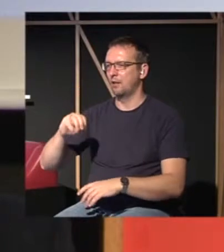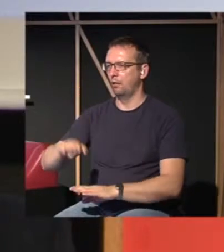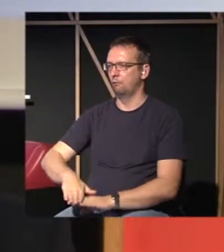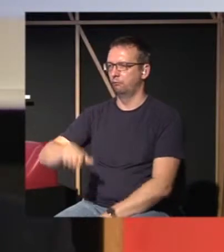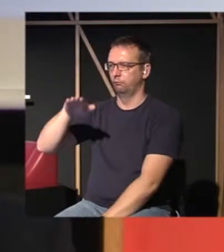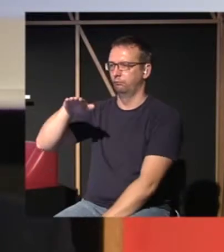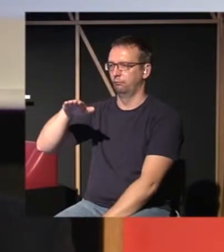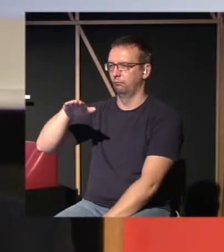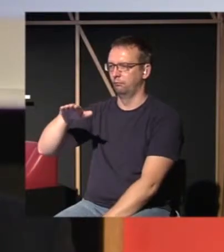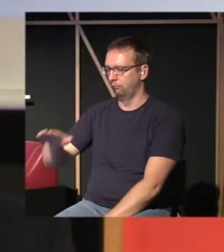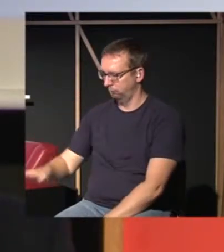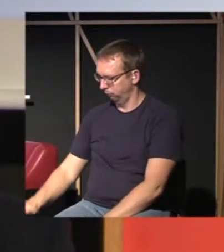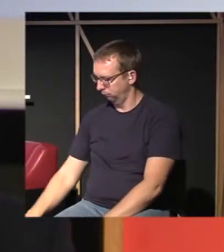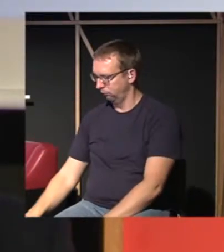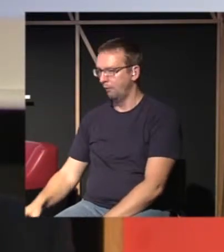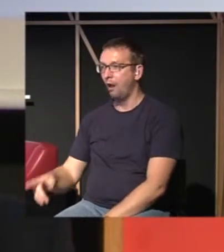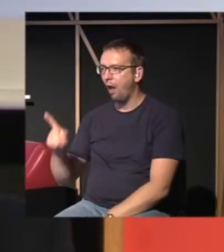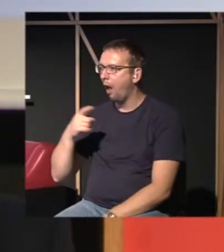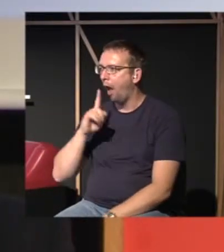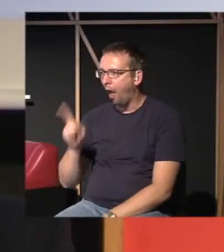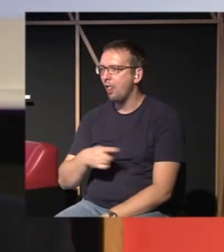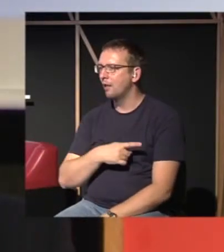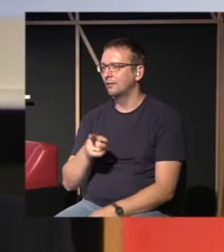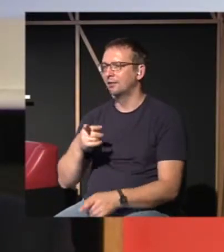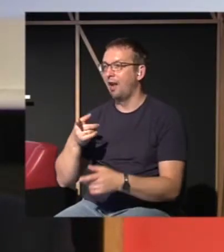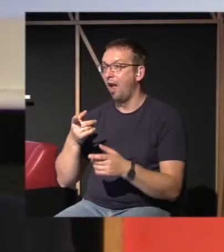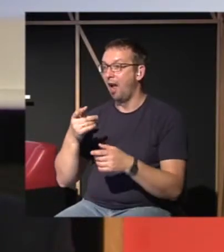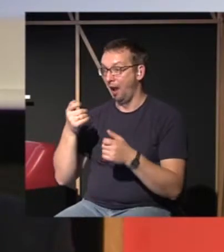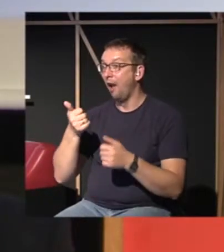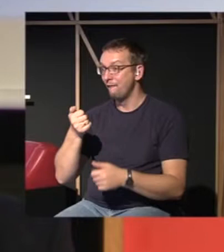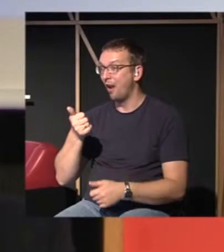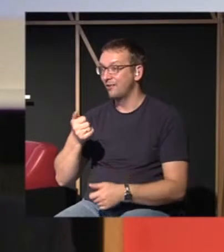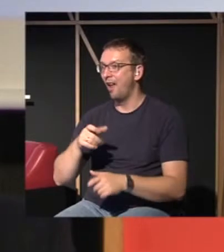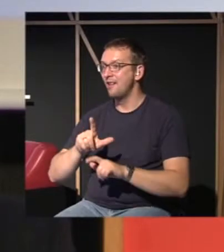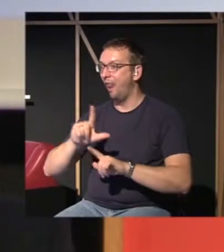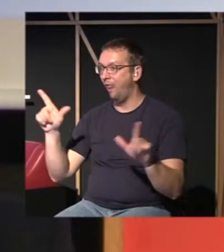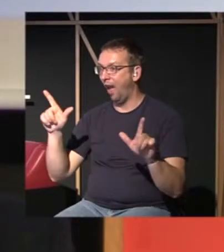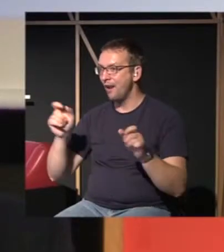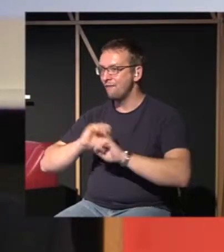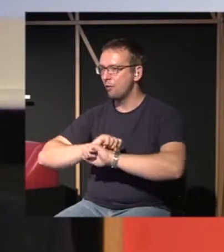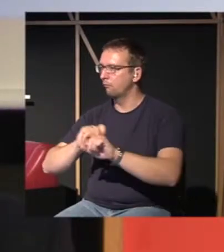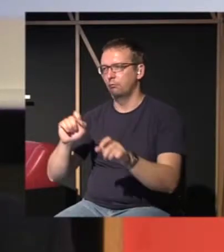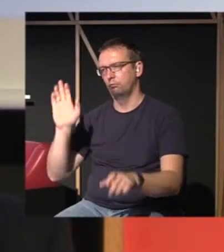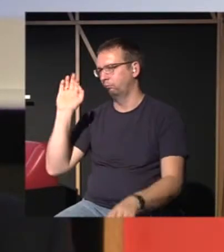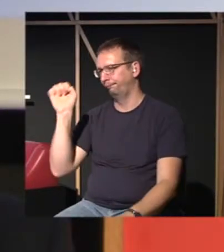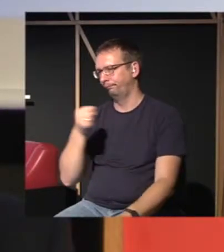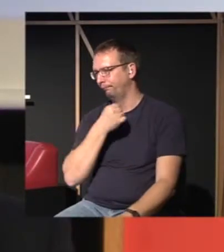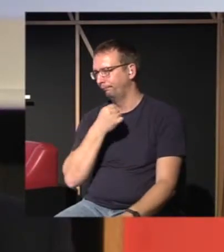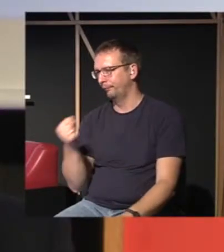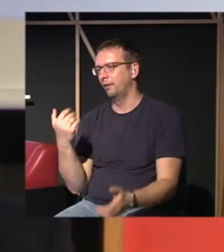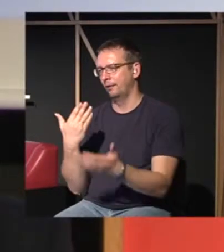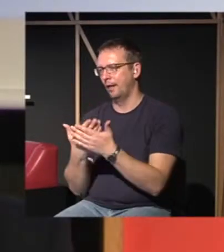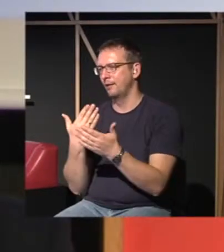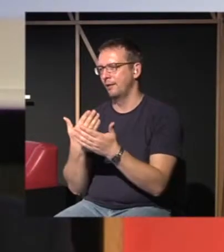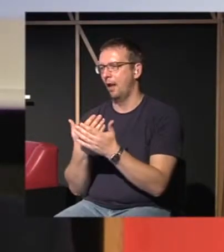had almost triple the crowd. It was against Hibernian. Triple the crowd that it would have been if had it gone against on